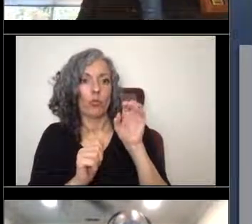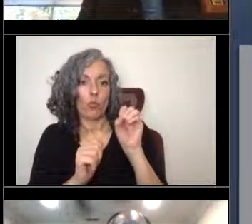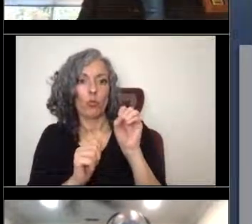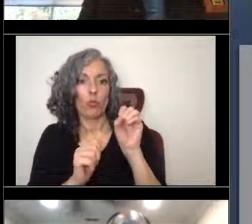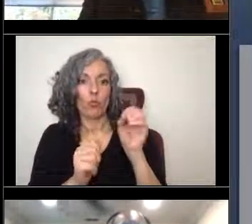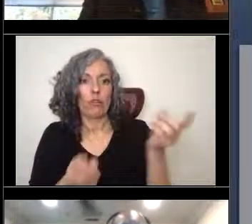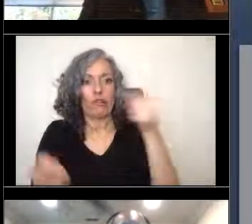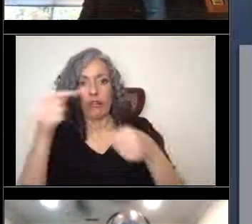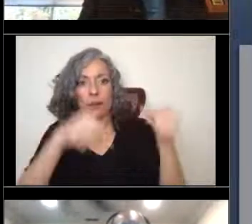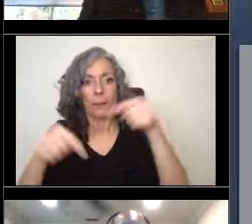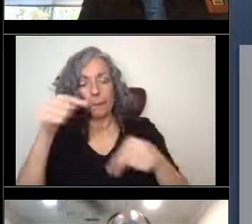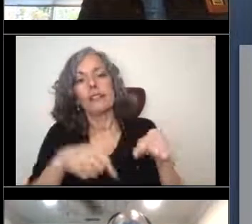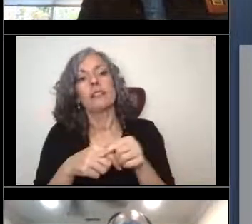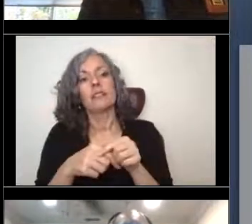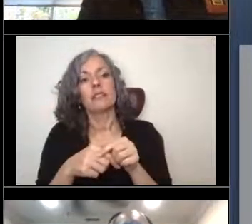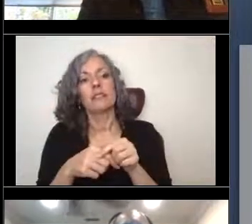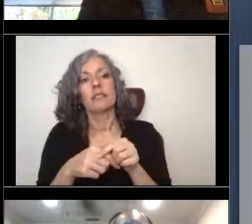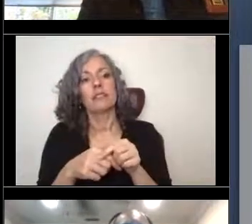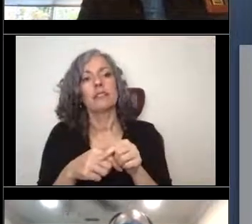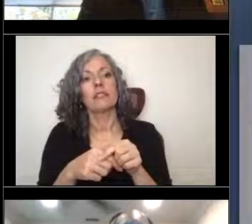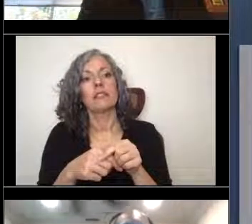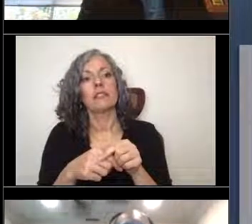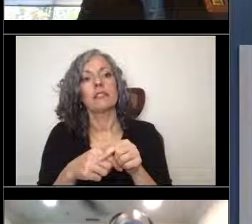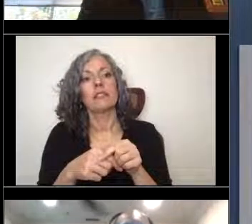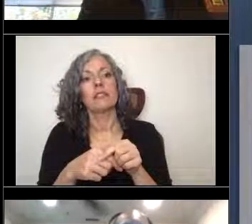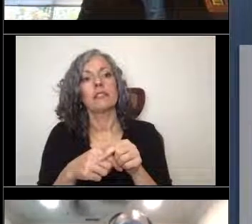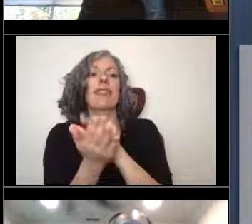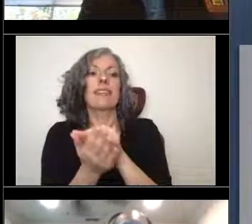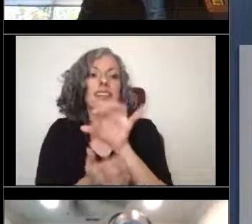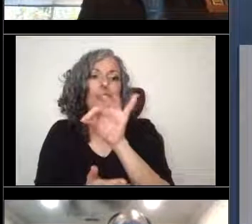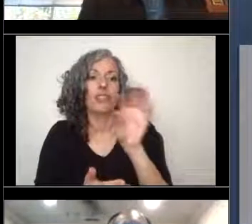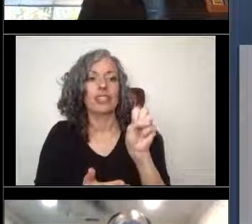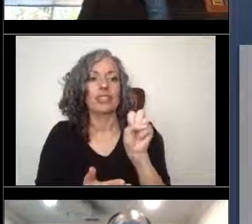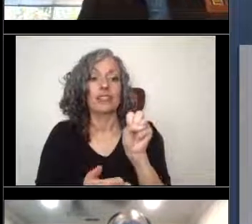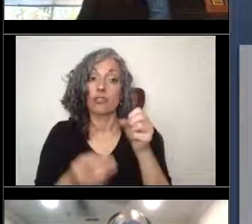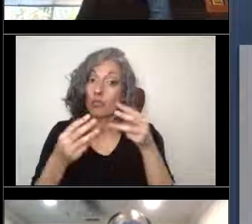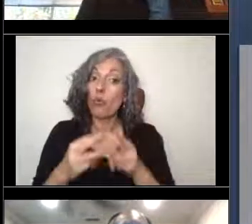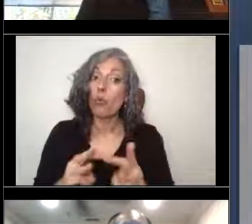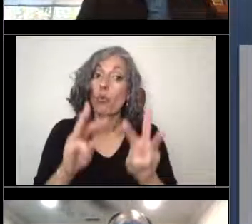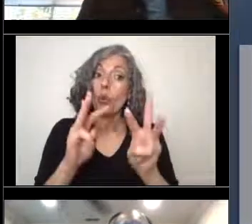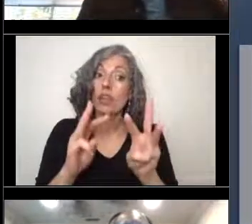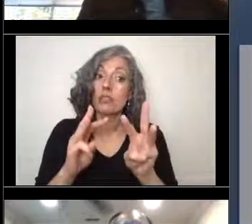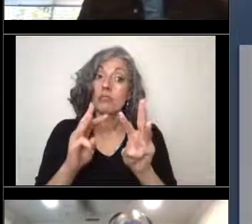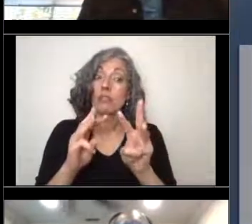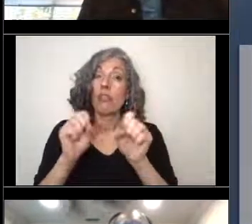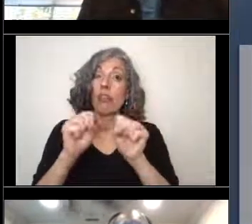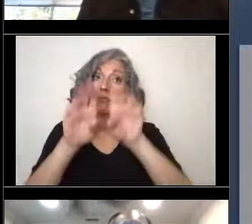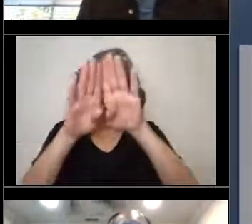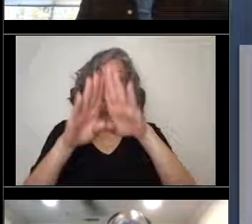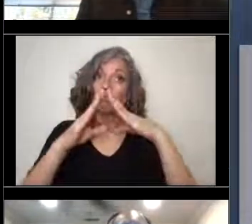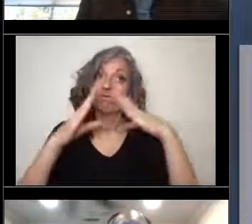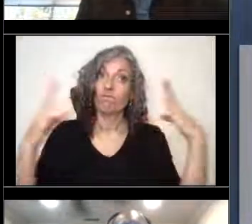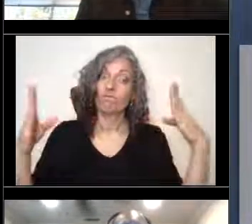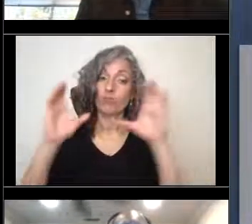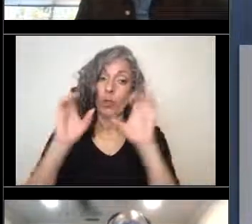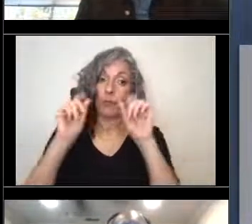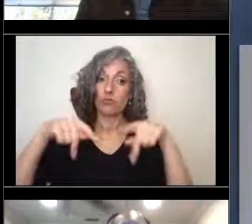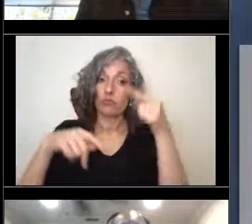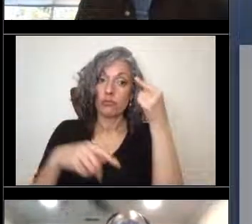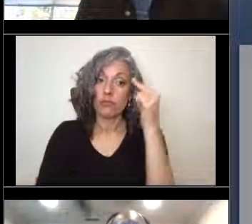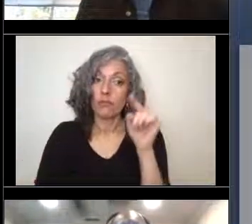there are takeoff and landing fees, are there ways in which expanding the opportunities for